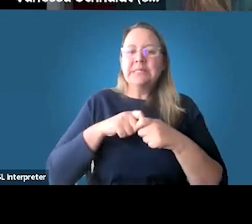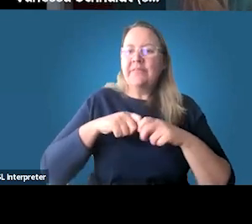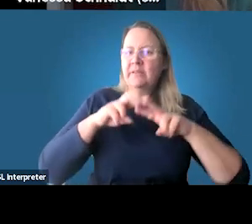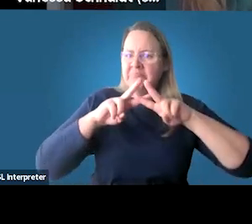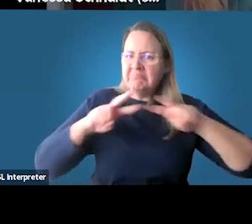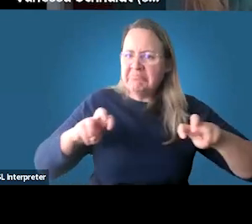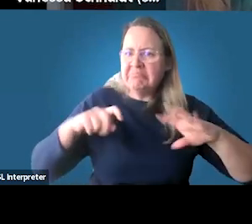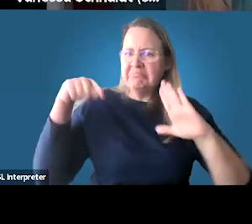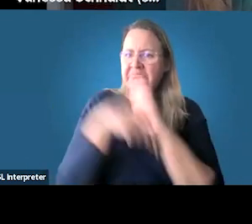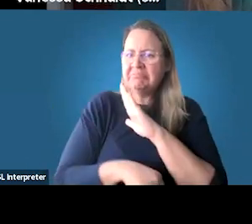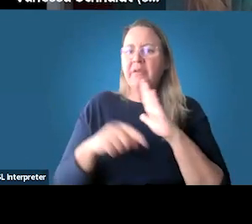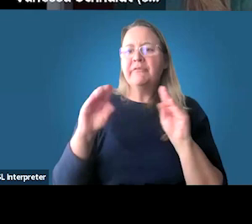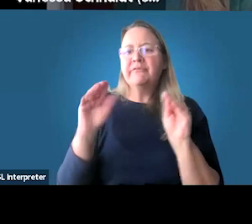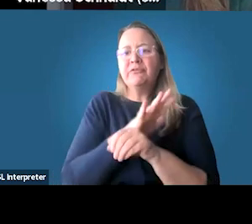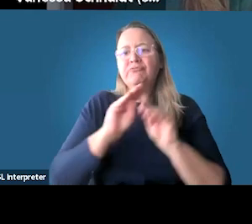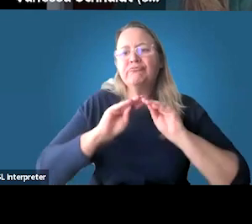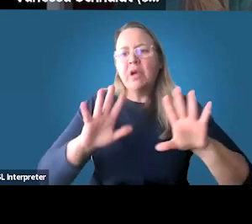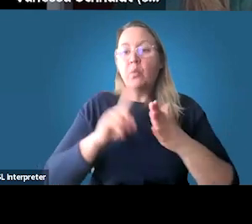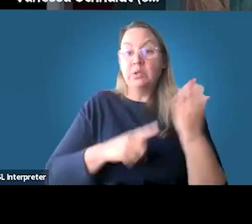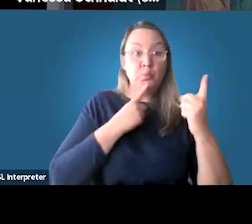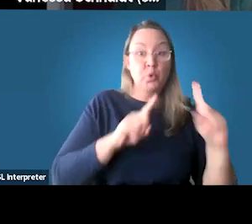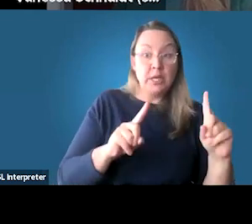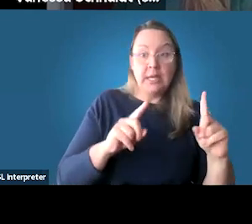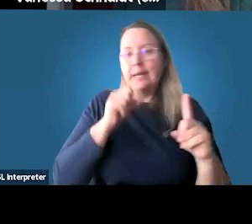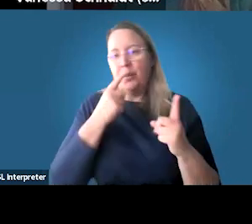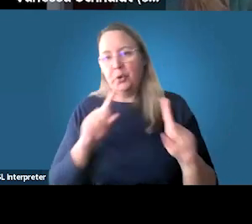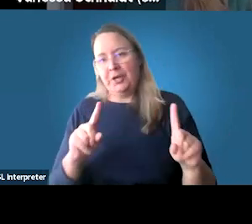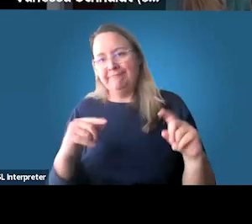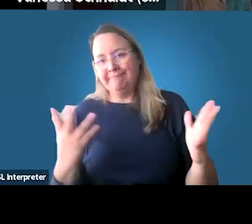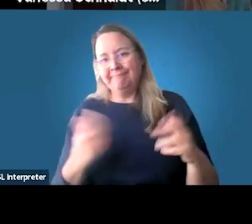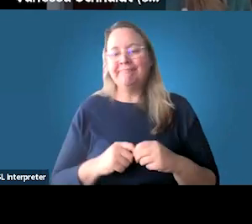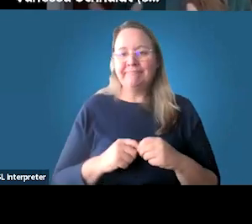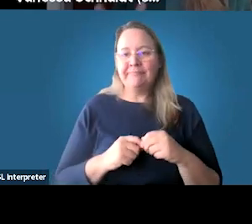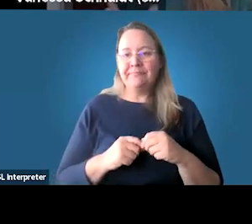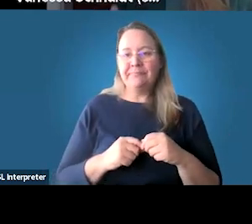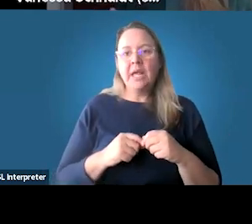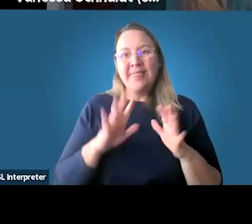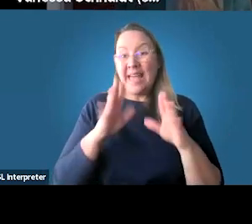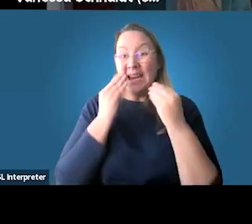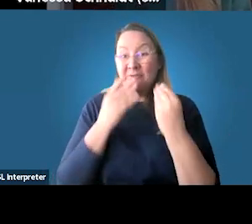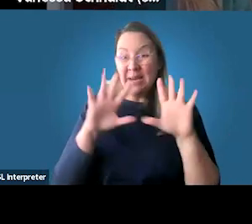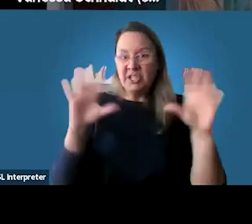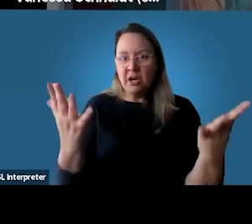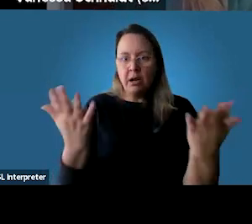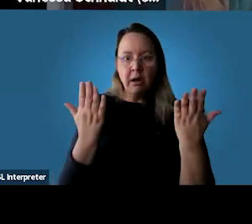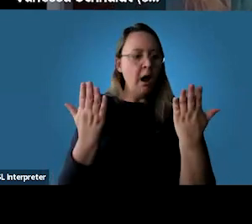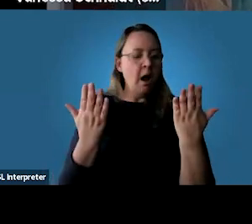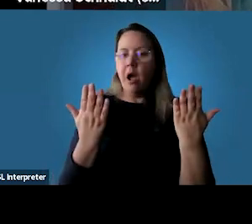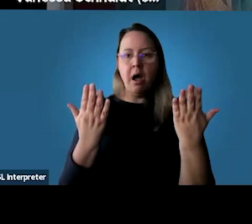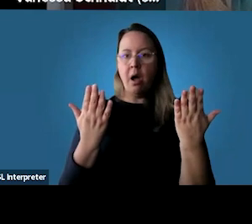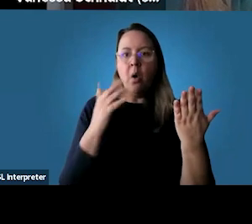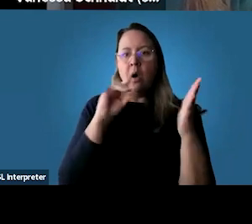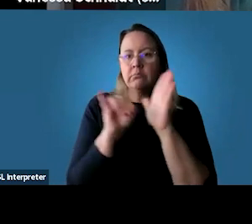a clearer understanding of what's working and what's not. And with that information, it's so much easier to identify